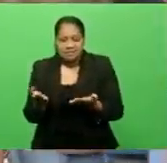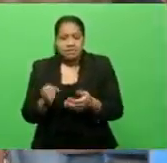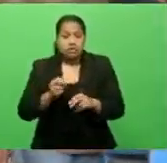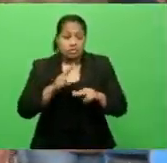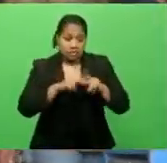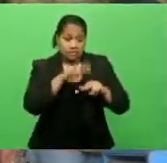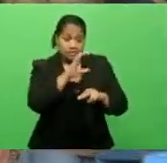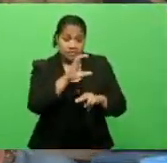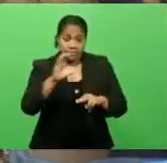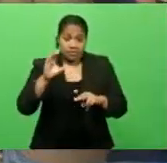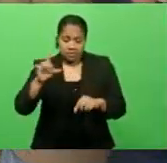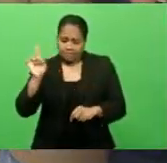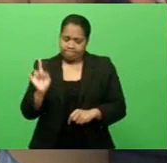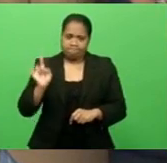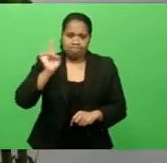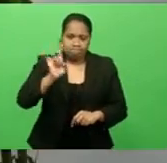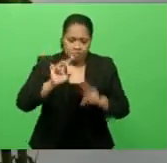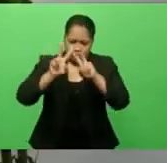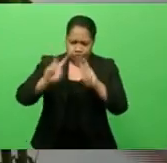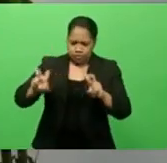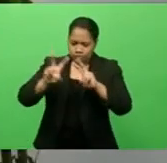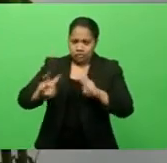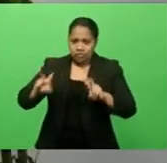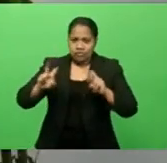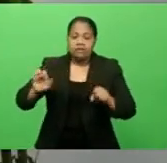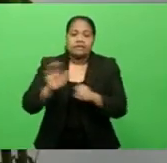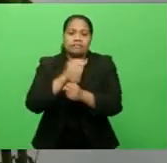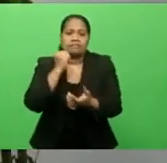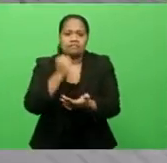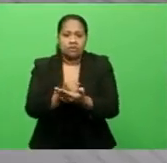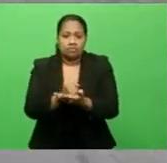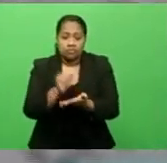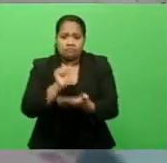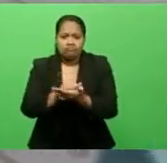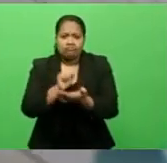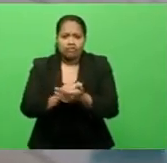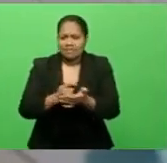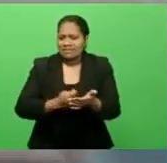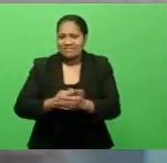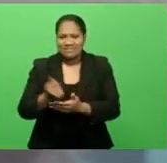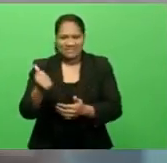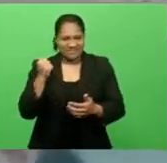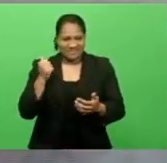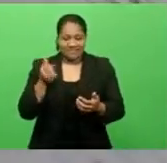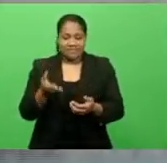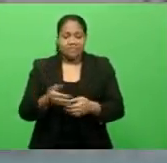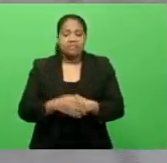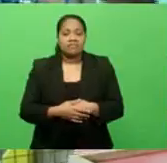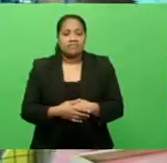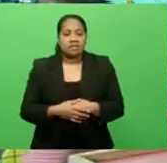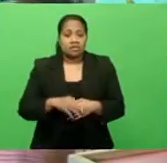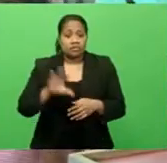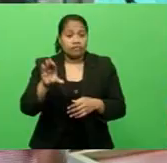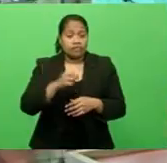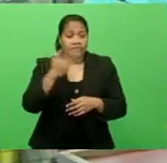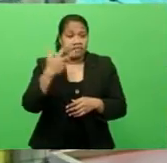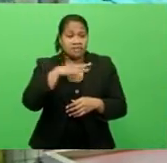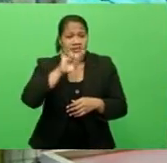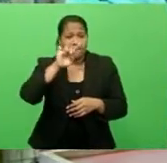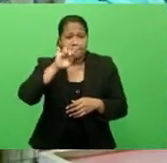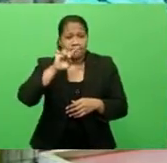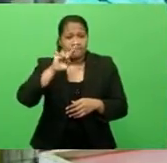and investigated the whole thing and ensured that the proper refunds were made. Abraham says out of the